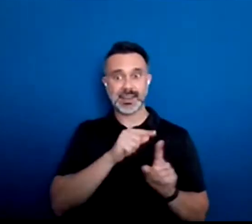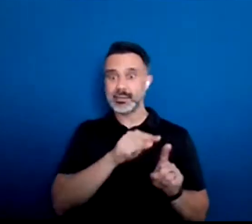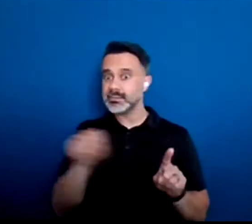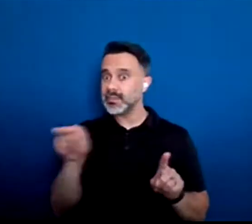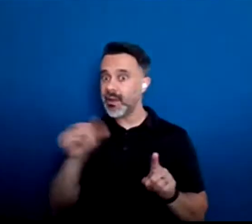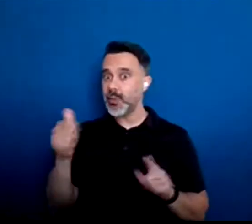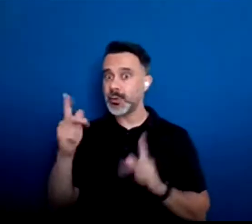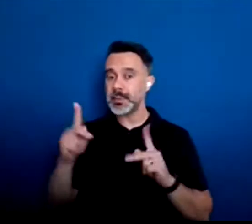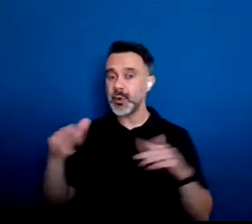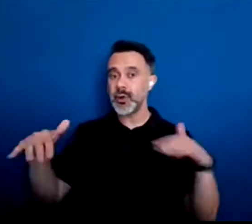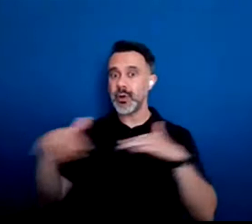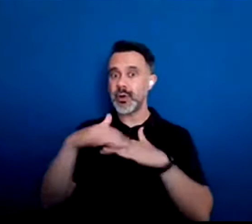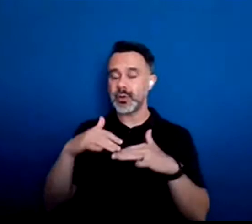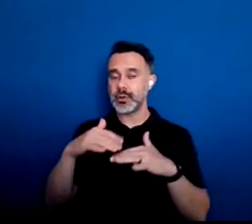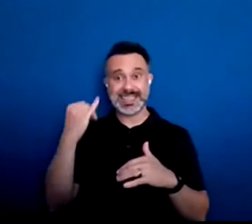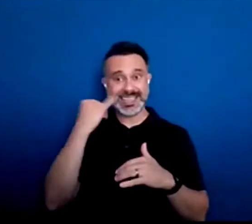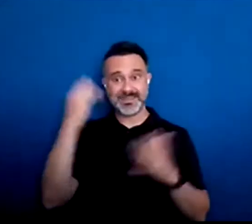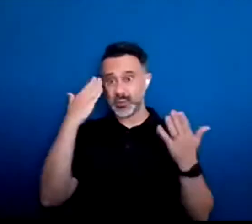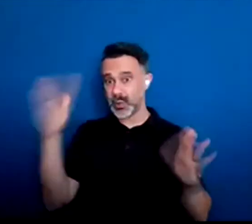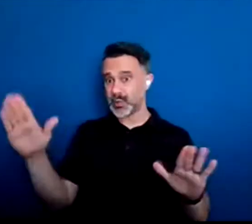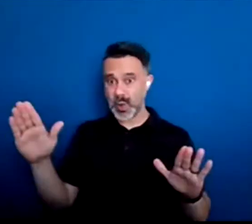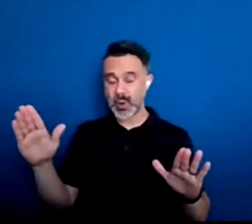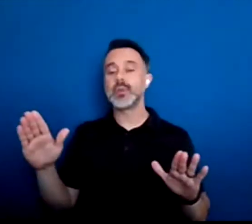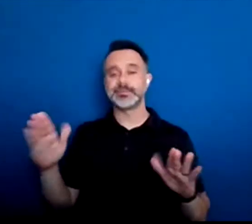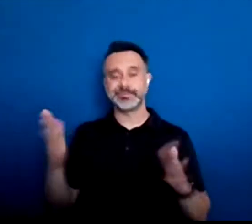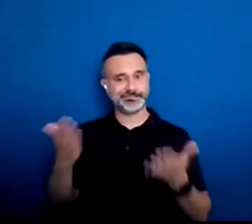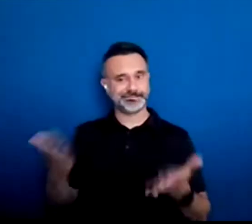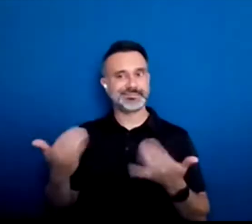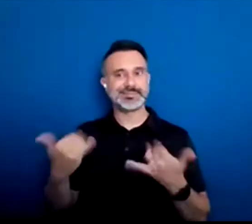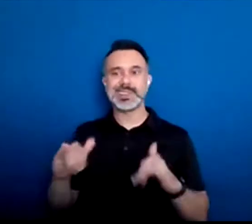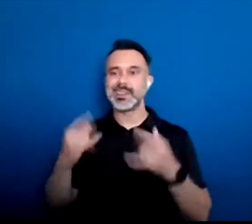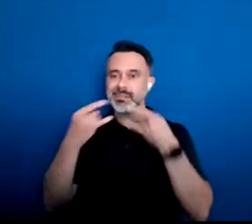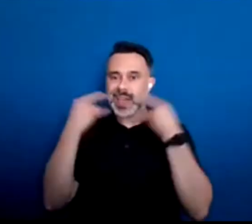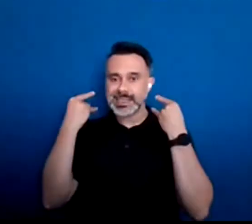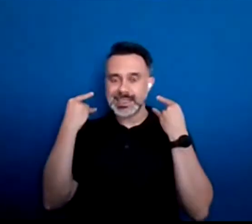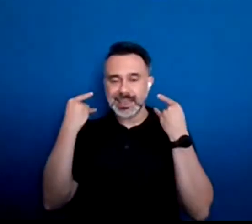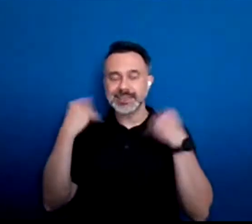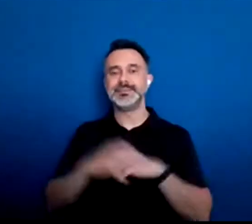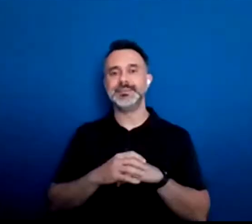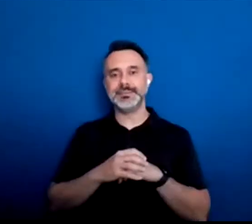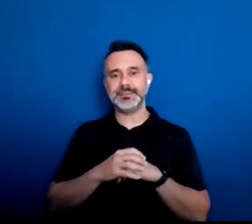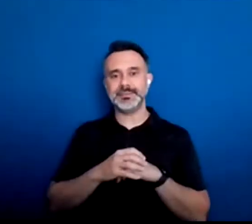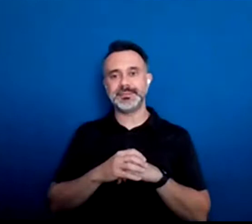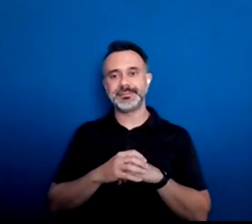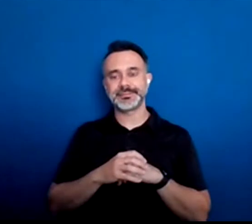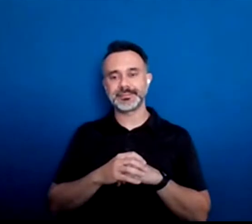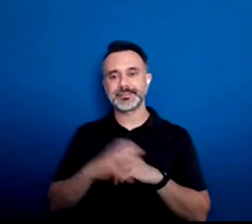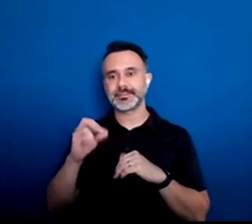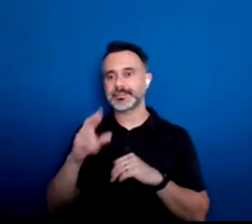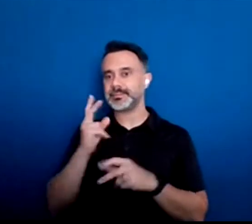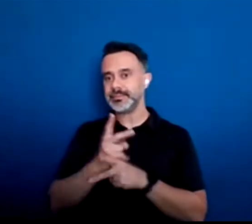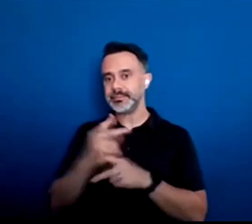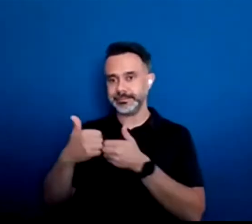is you continue to follow the guidance, wear a mask, and maintain the 6 feet of separation.